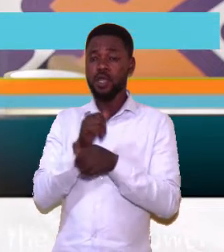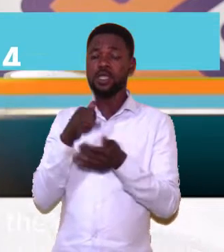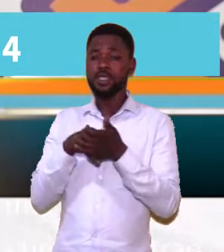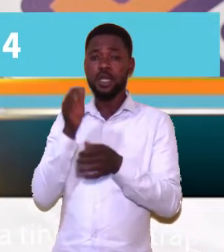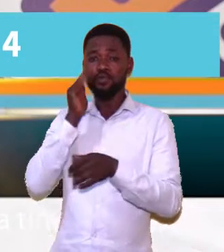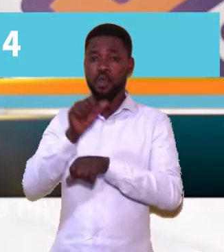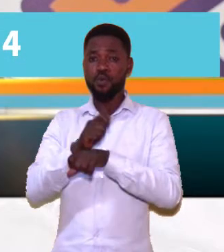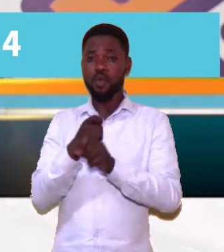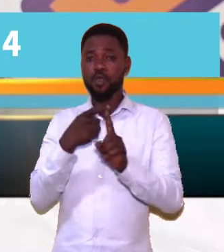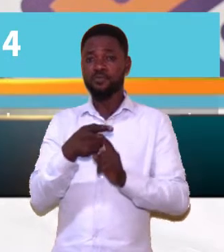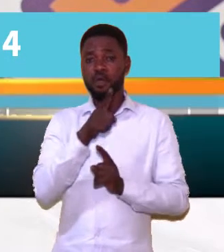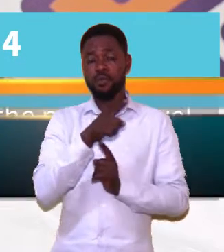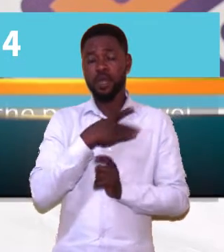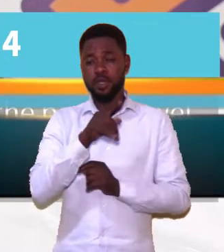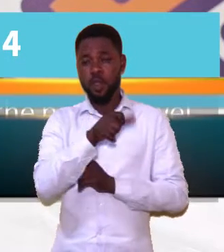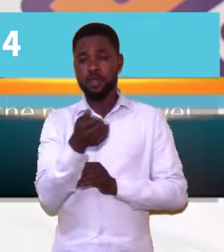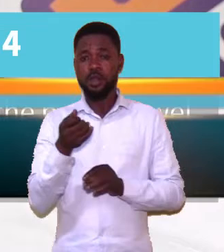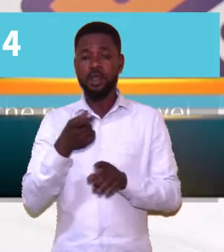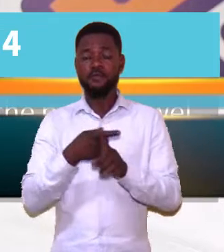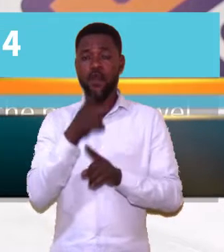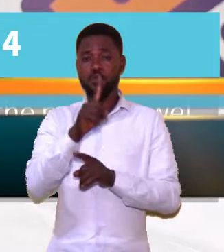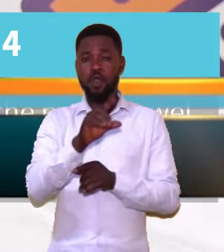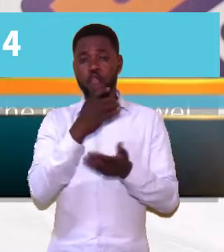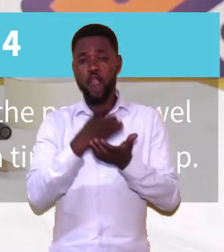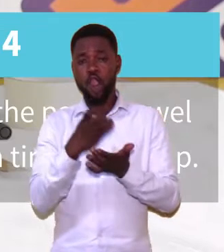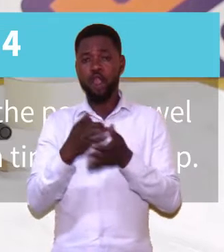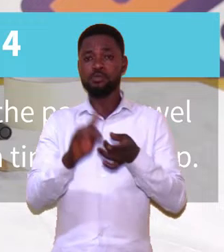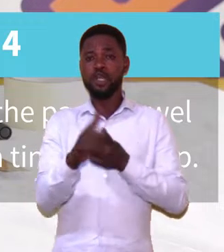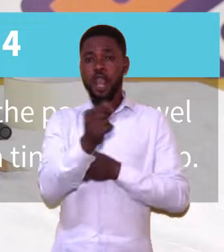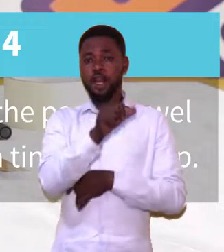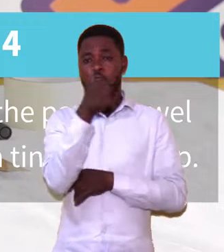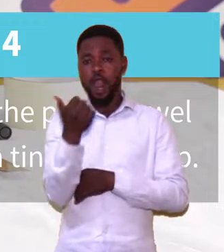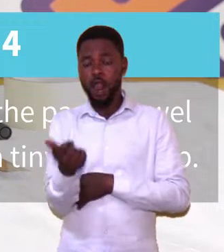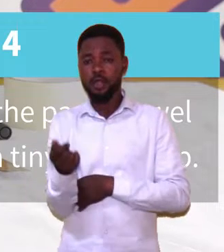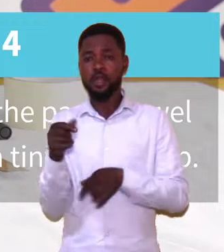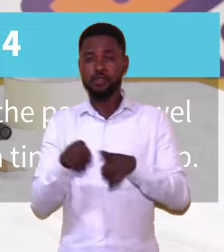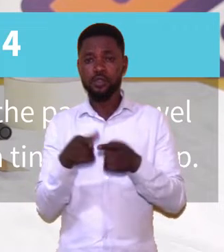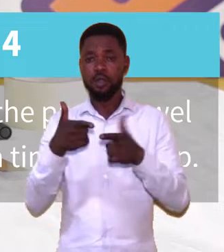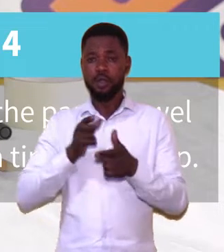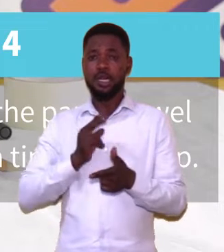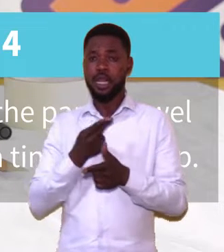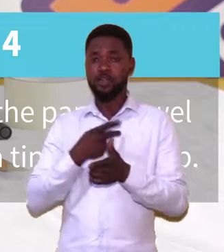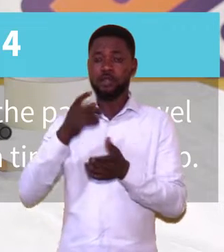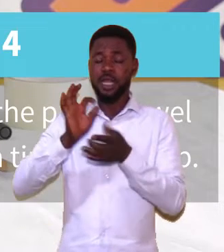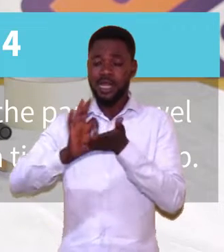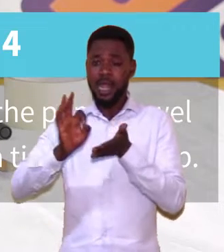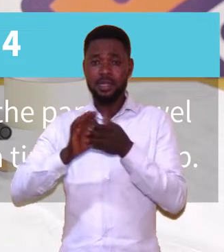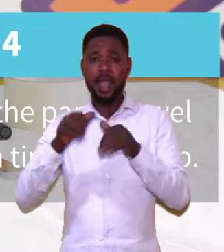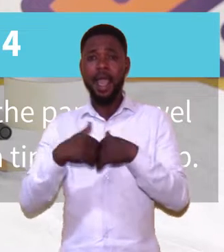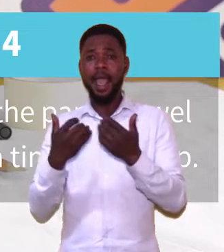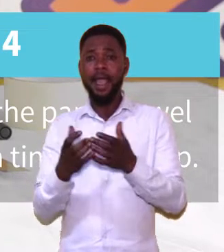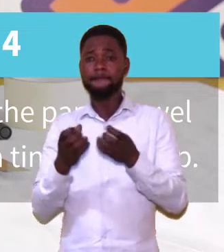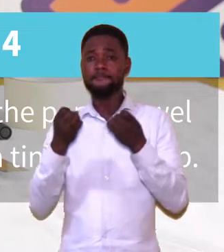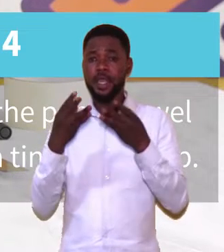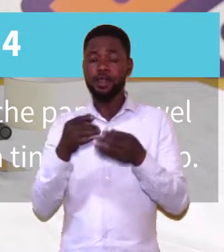is going to walk from one cup to the other, from this cup to the other, from this cup to the other, from this cup to the other. So let's count how many tissue rolls